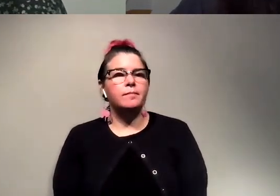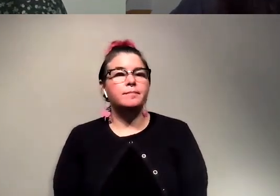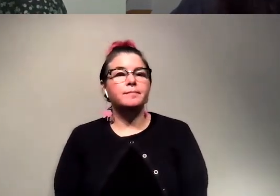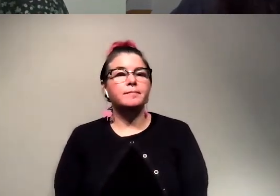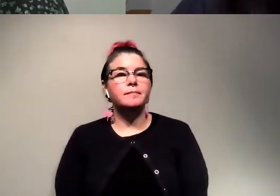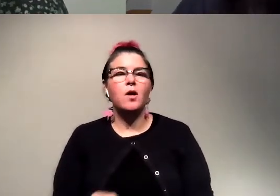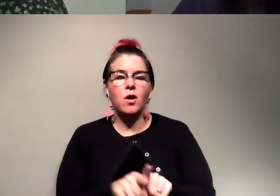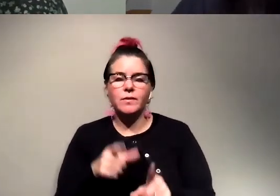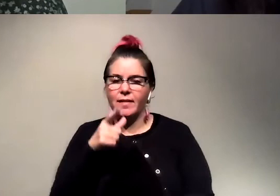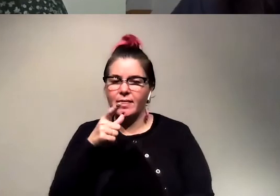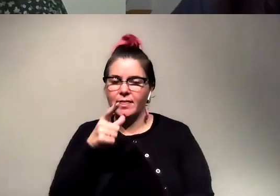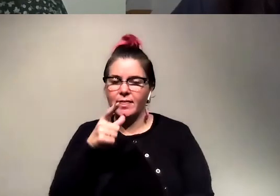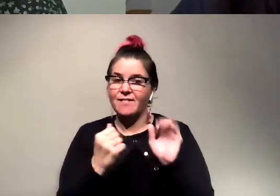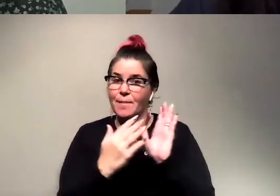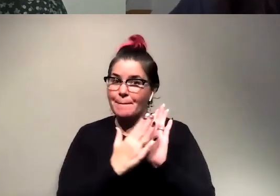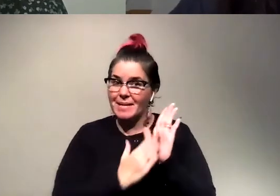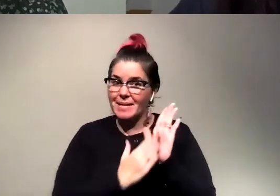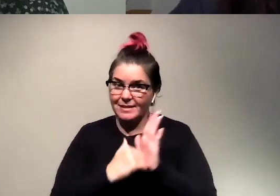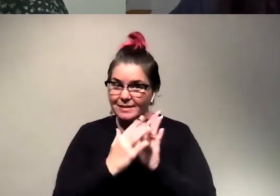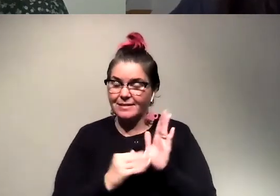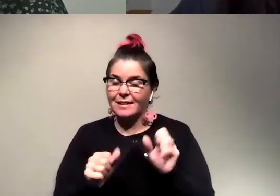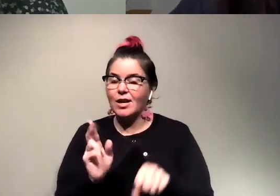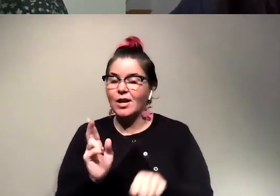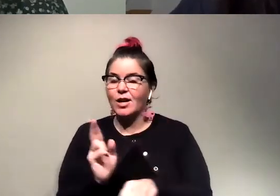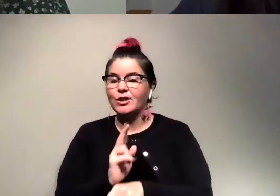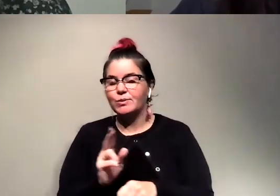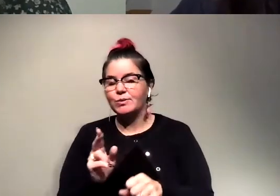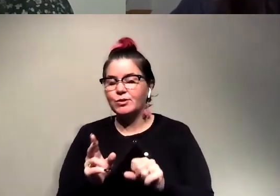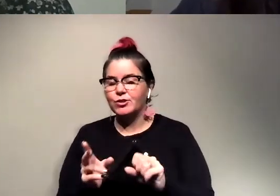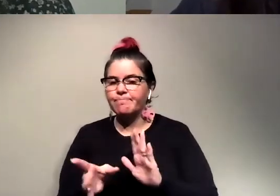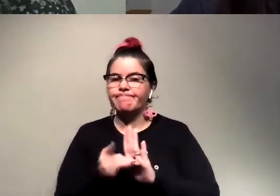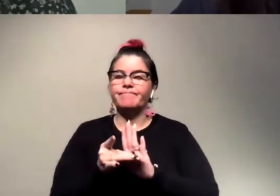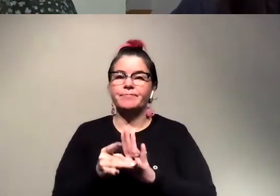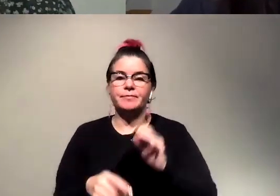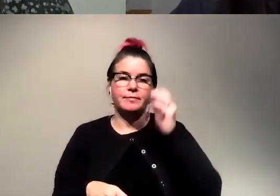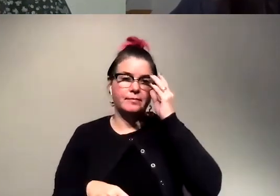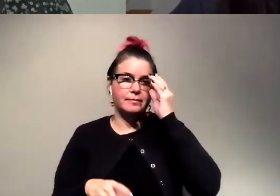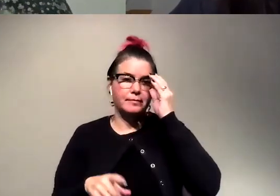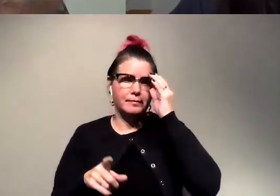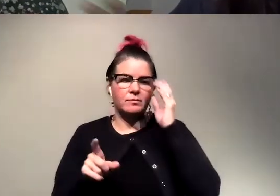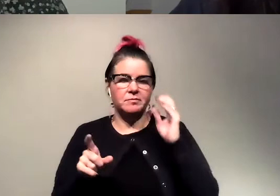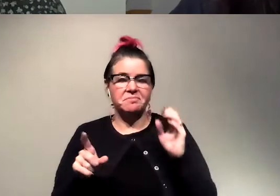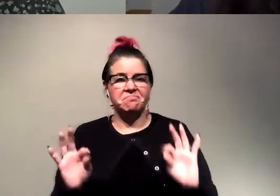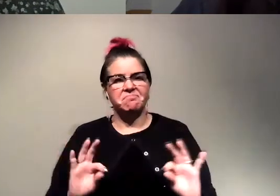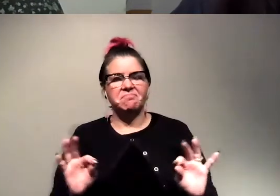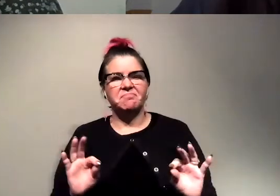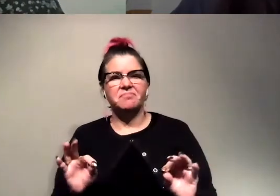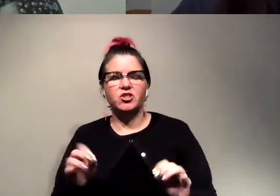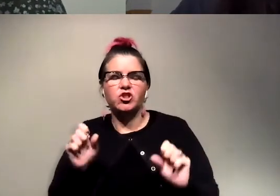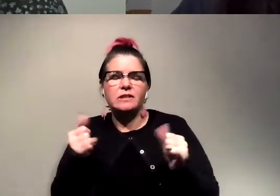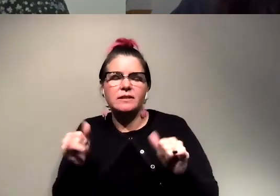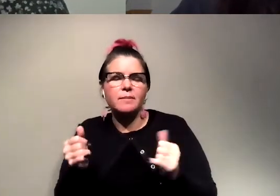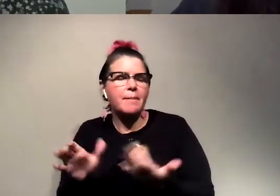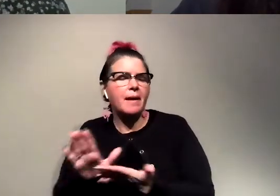paint that you can use to mark them. It shouldn't affect their ability to camouflage naturally